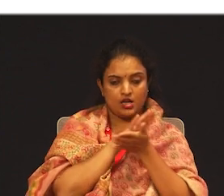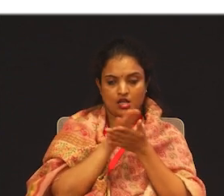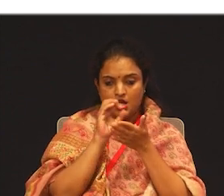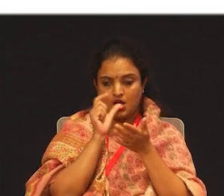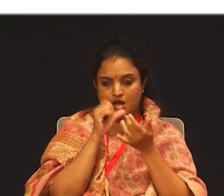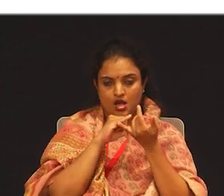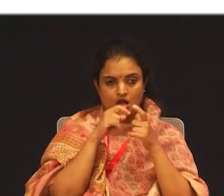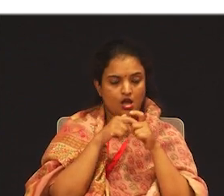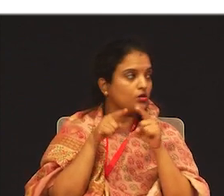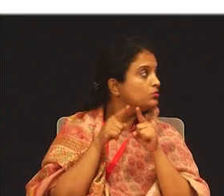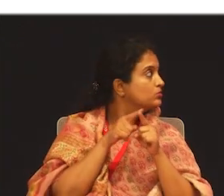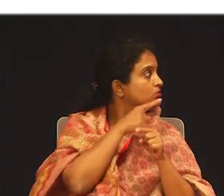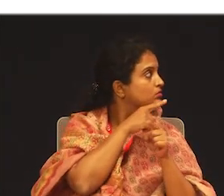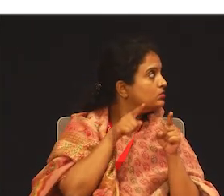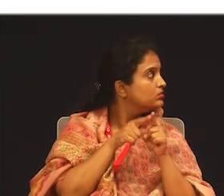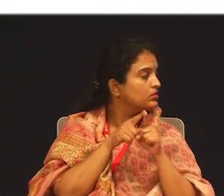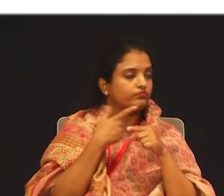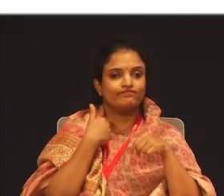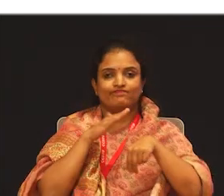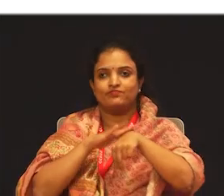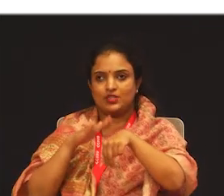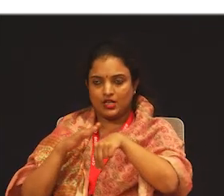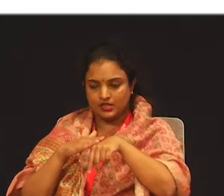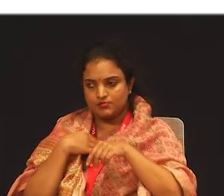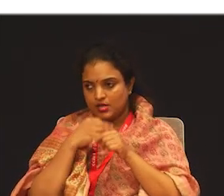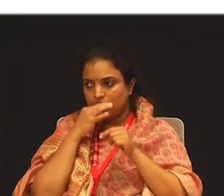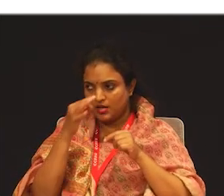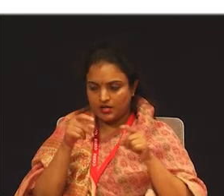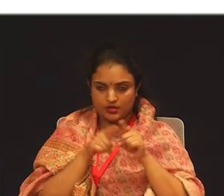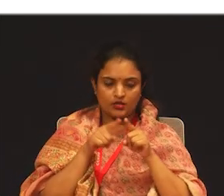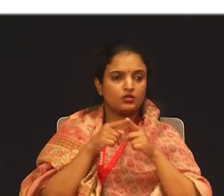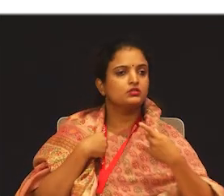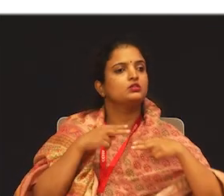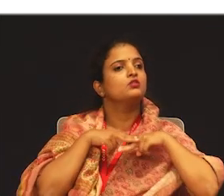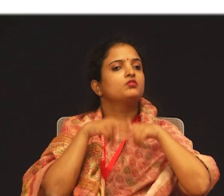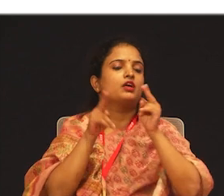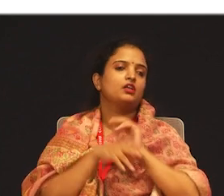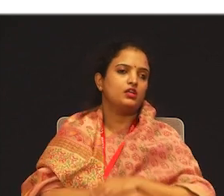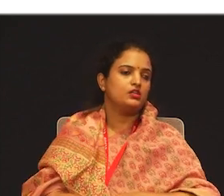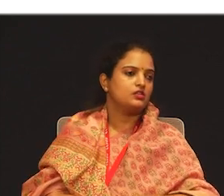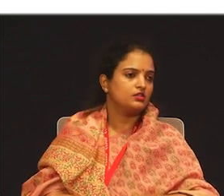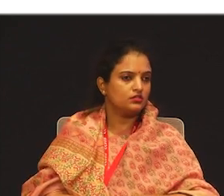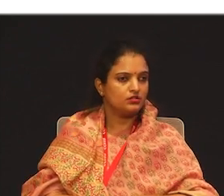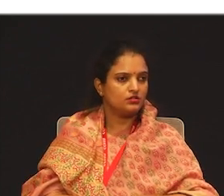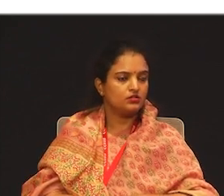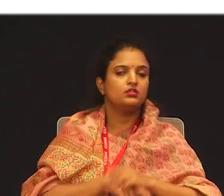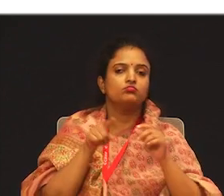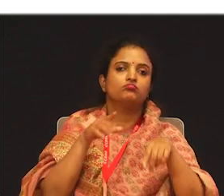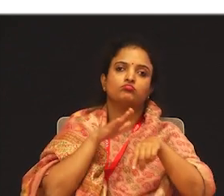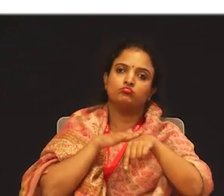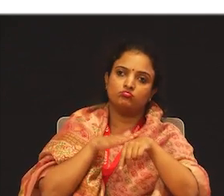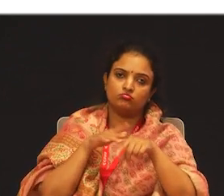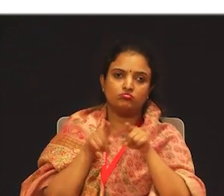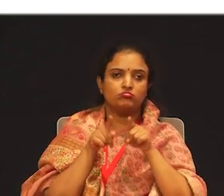of. We shared it with the experts in the vetting and finalization workshop. And the experts who